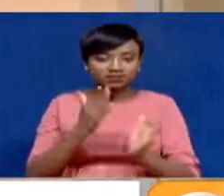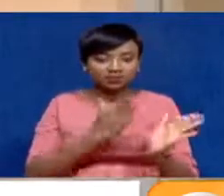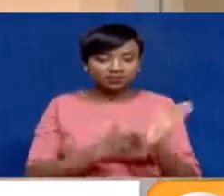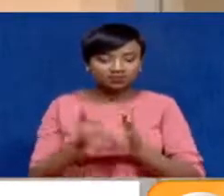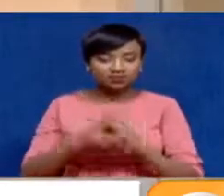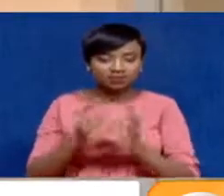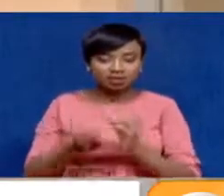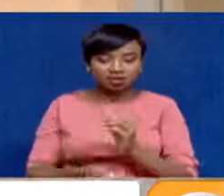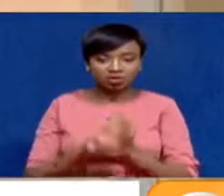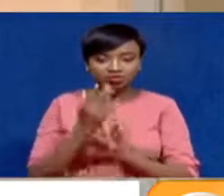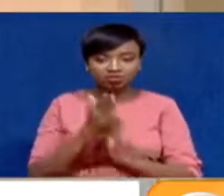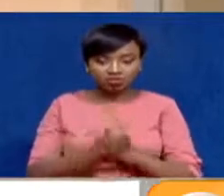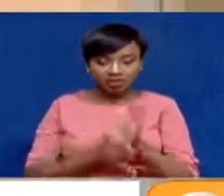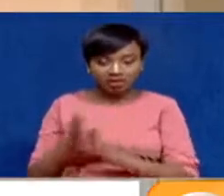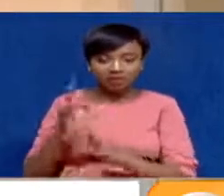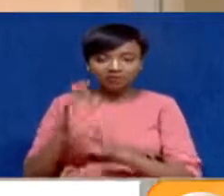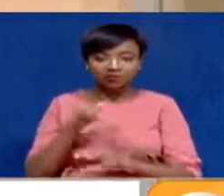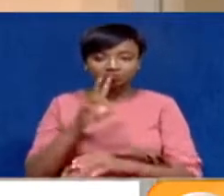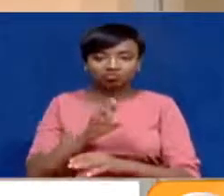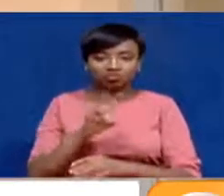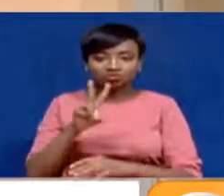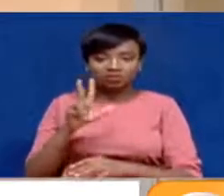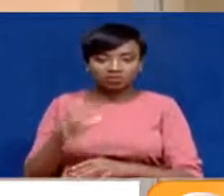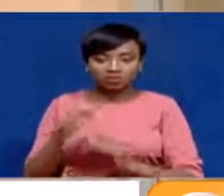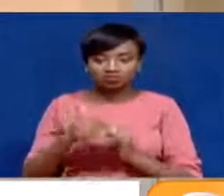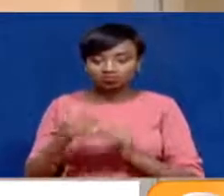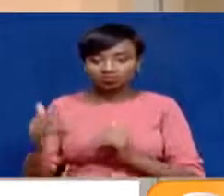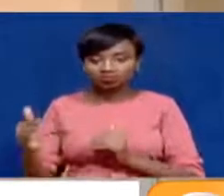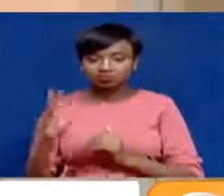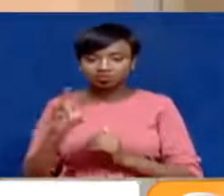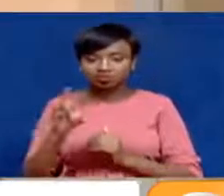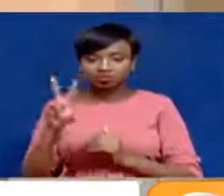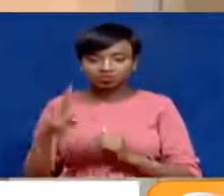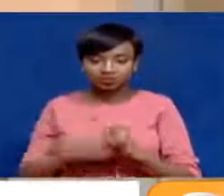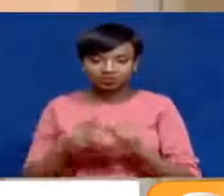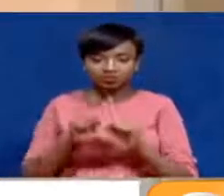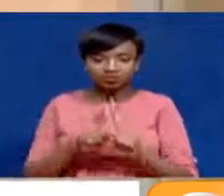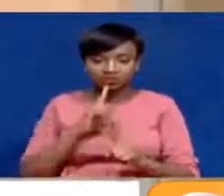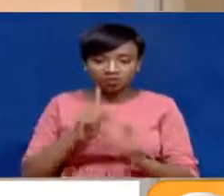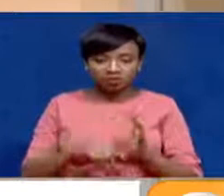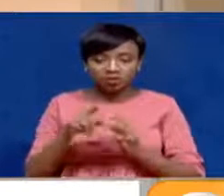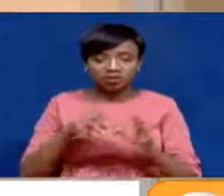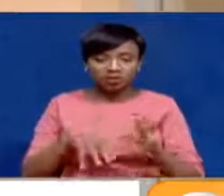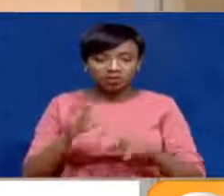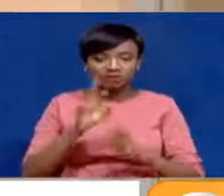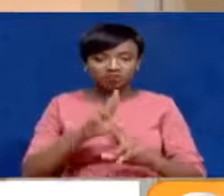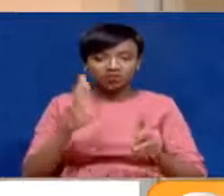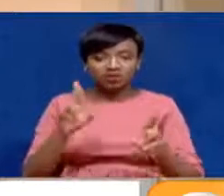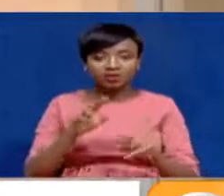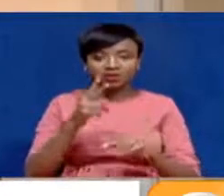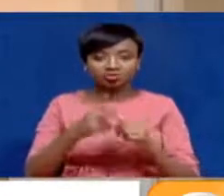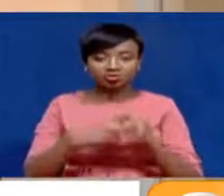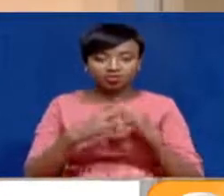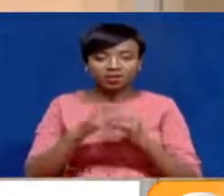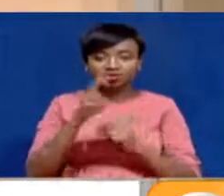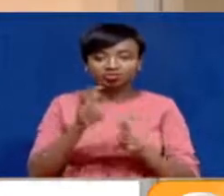fourth medium-term plan set to run from 2023 to 2027. C.S. Yetani says the draft will be ready by July 2022,